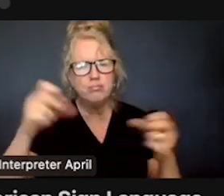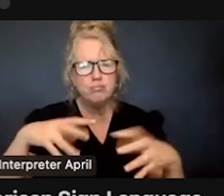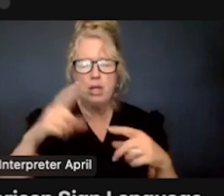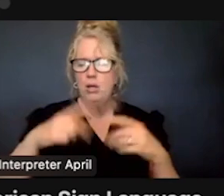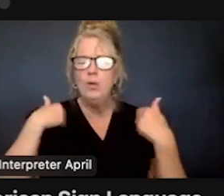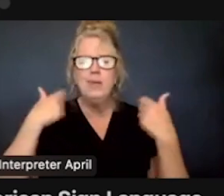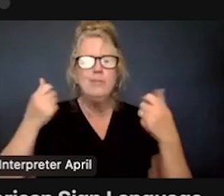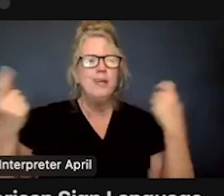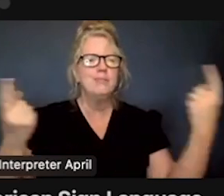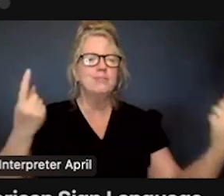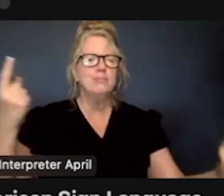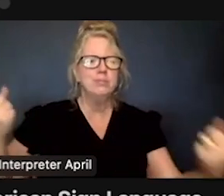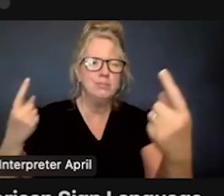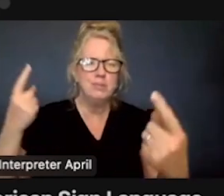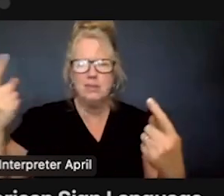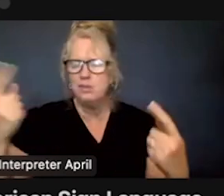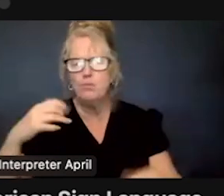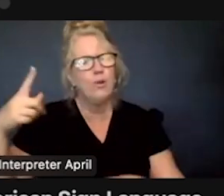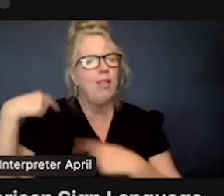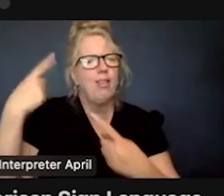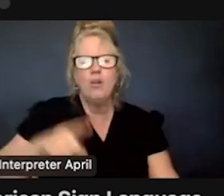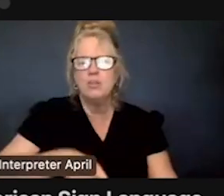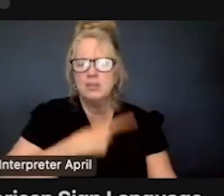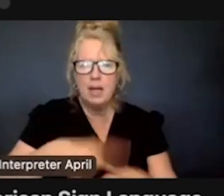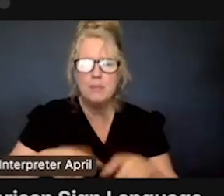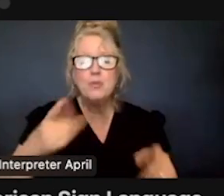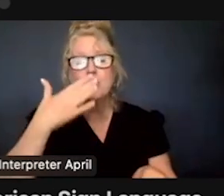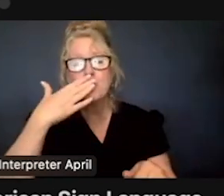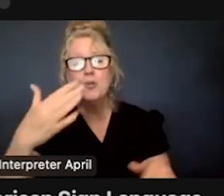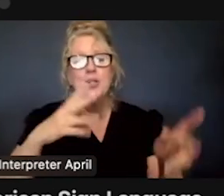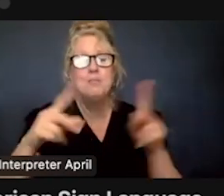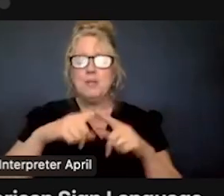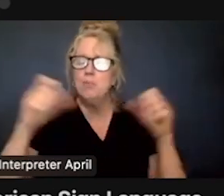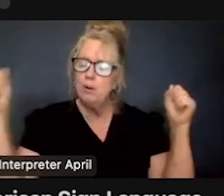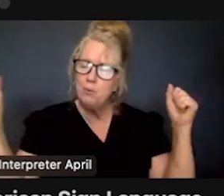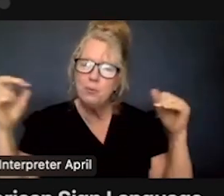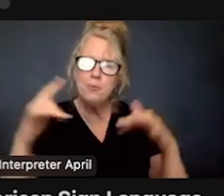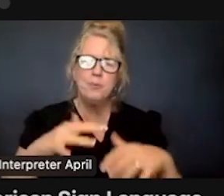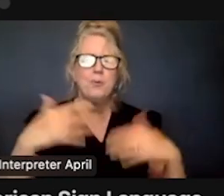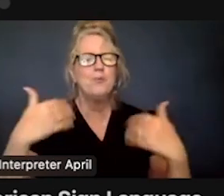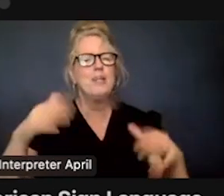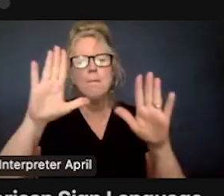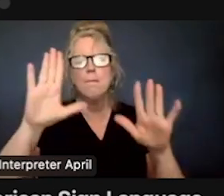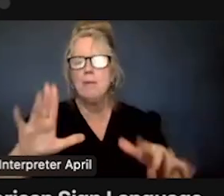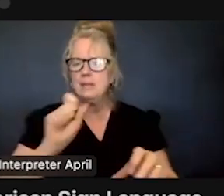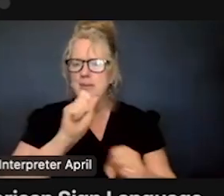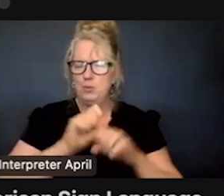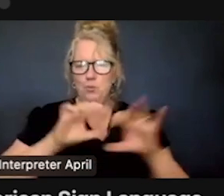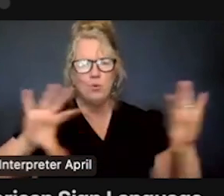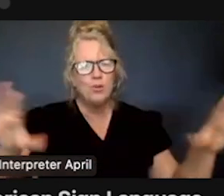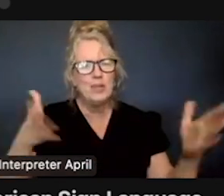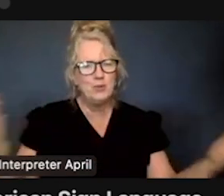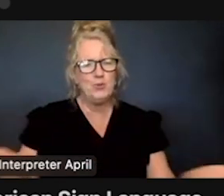way too long. What a great assembly of good people who are doing amazing work that is in this room. The